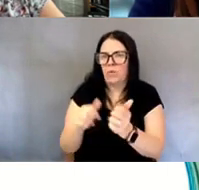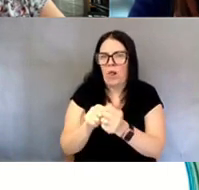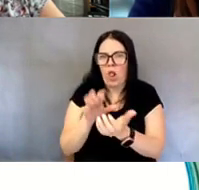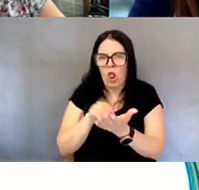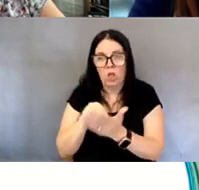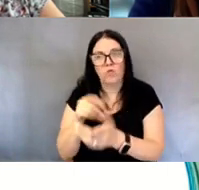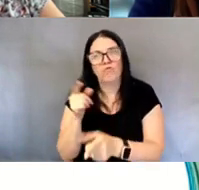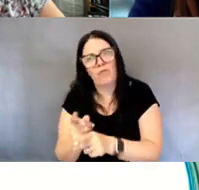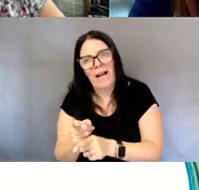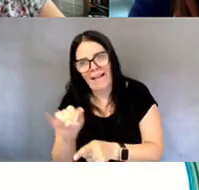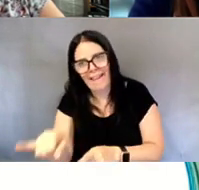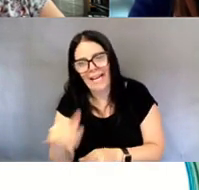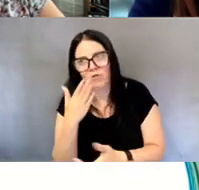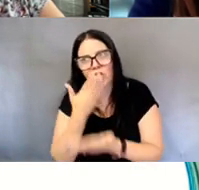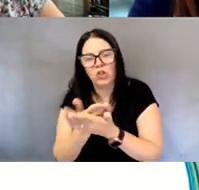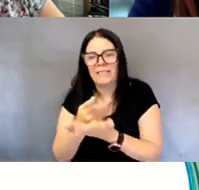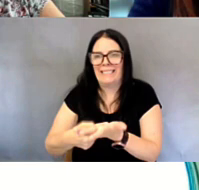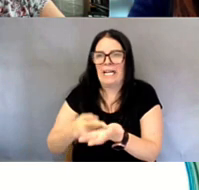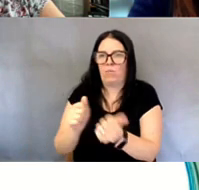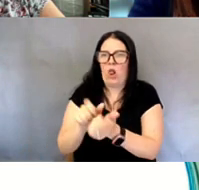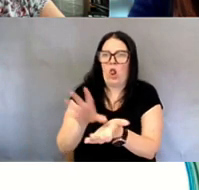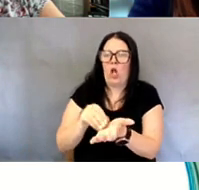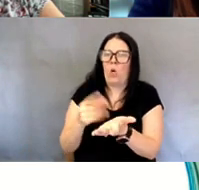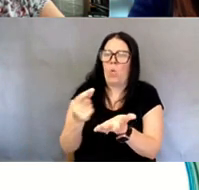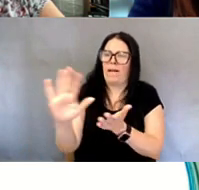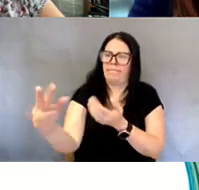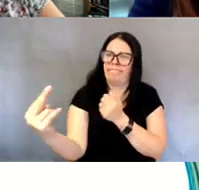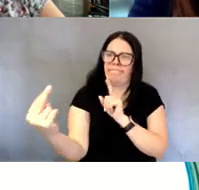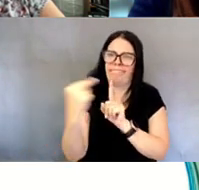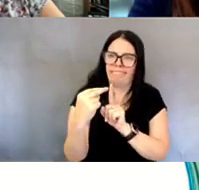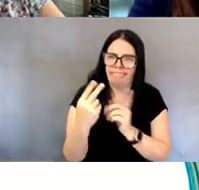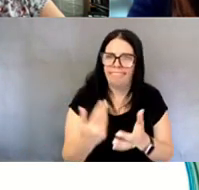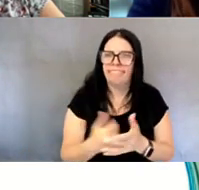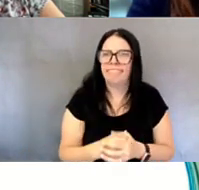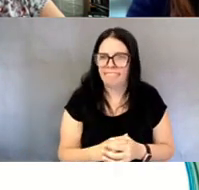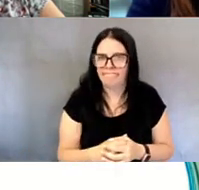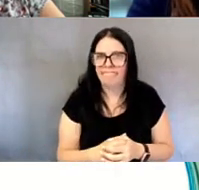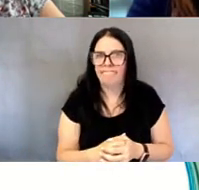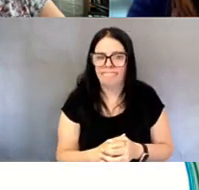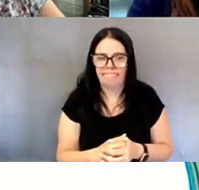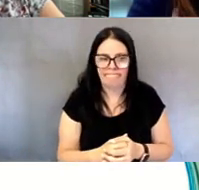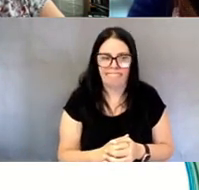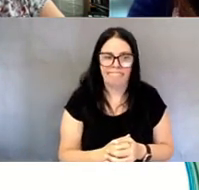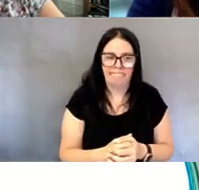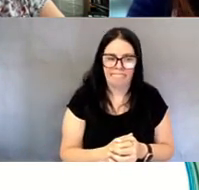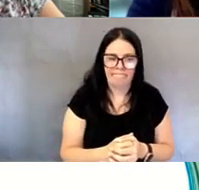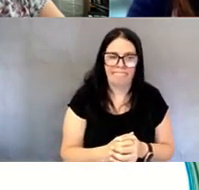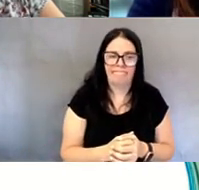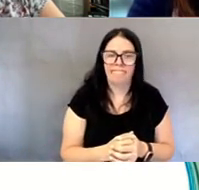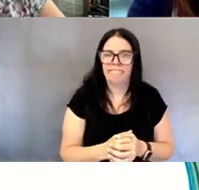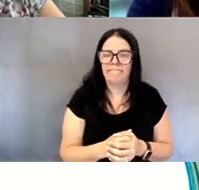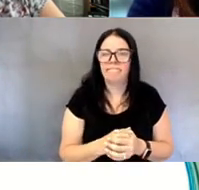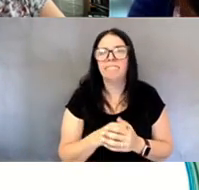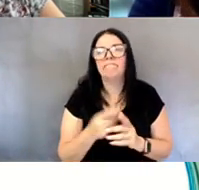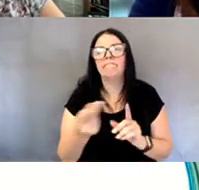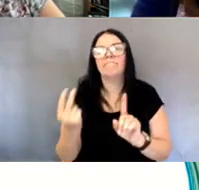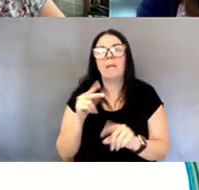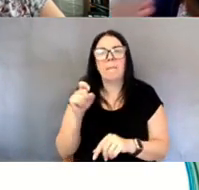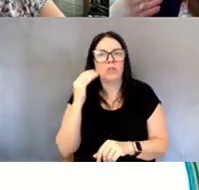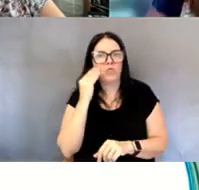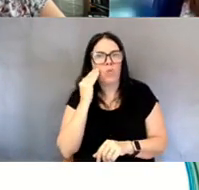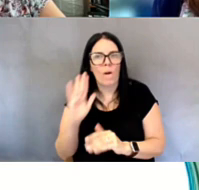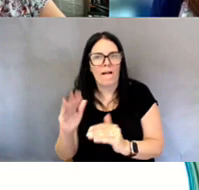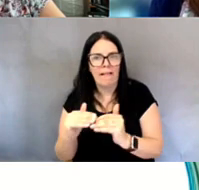Very much appreciate that. That is that learner voice popping out already. Knowing the level of understanding of your